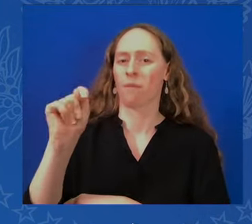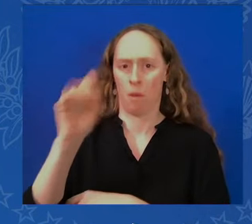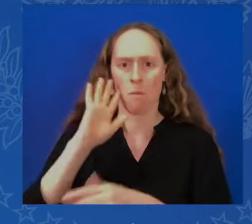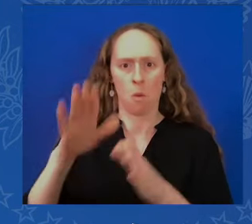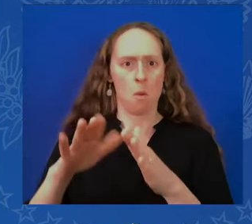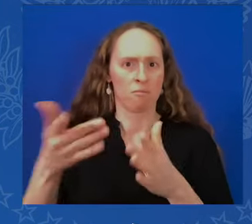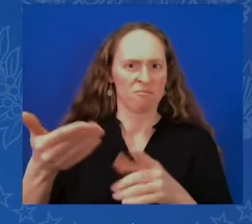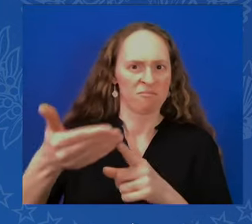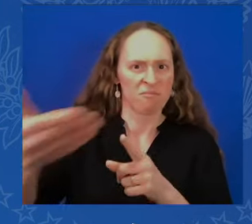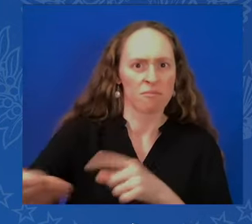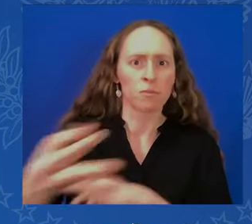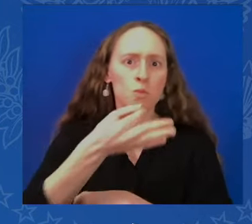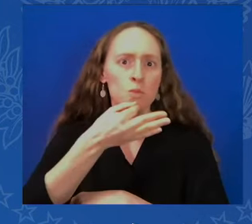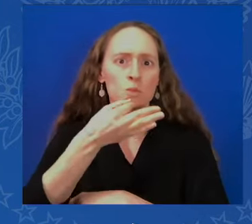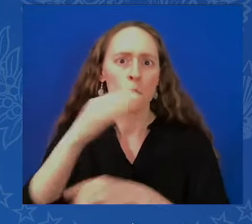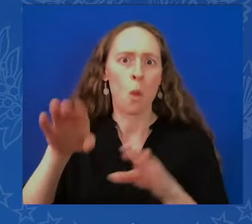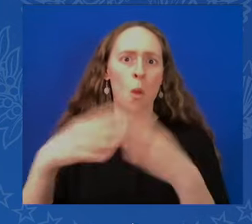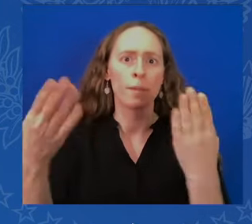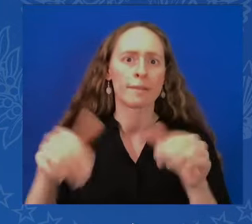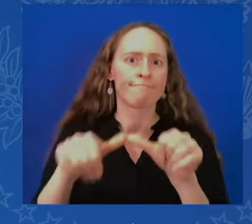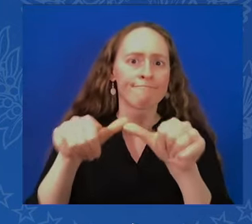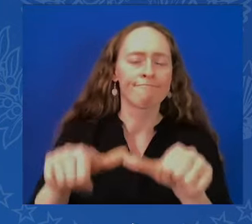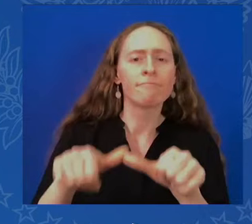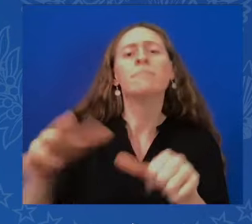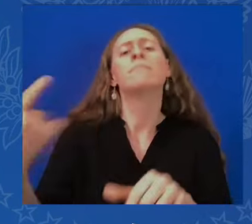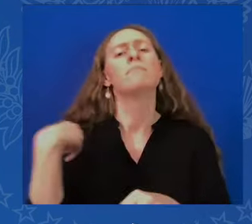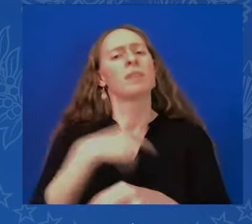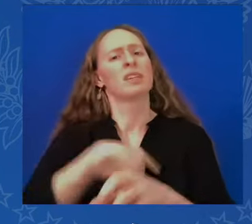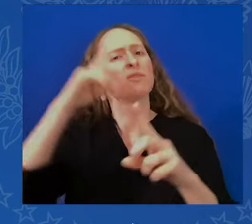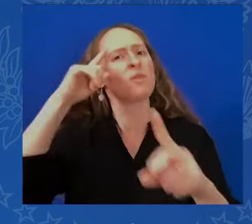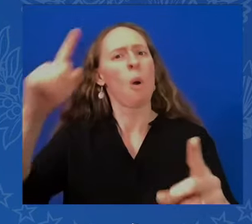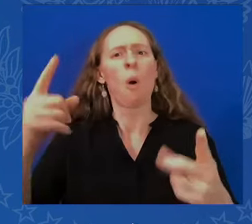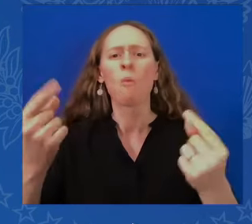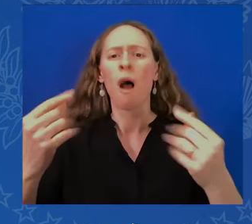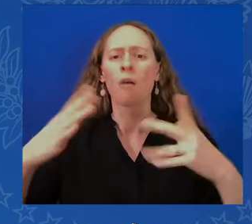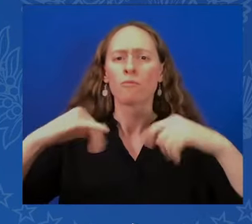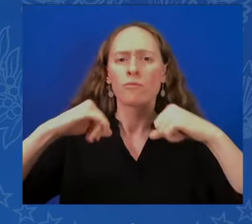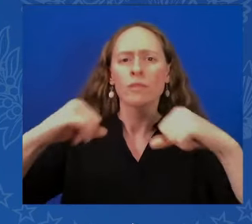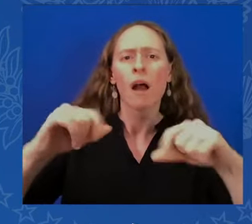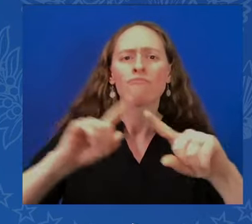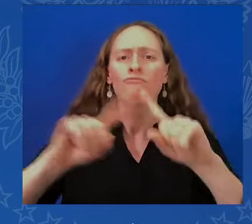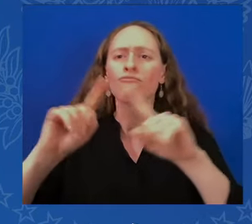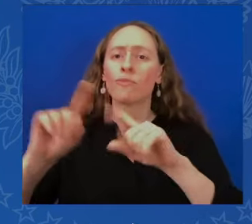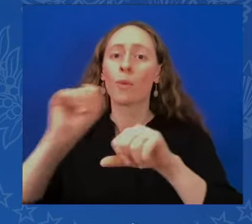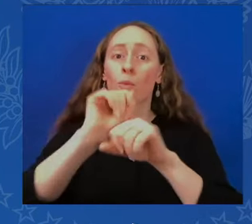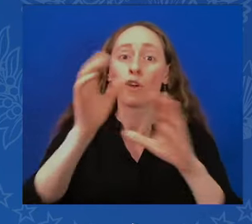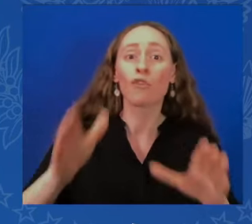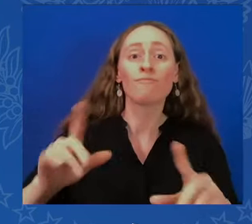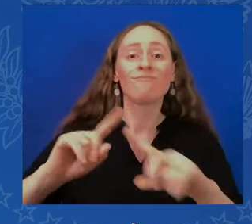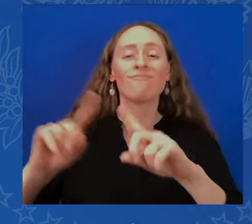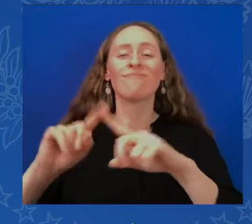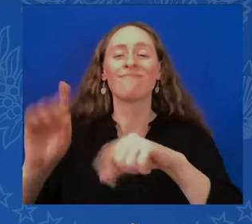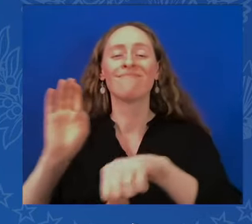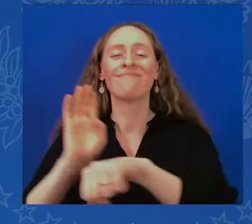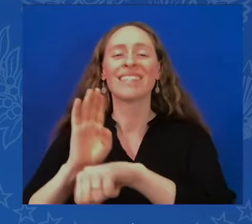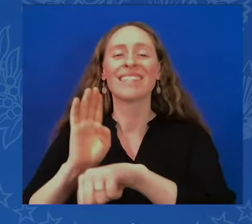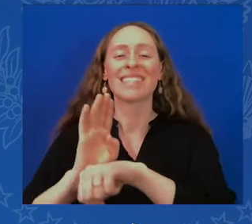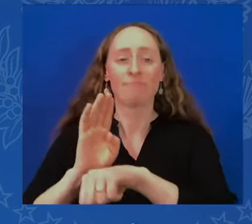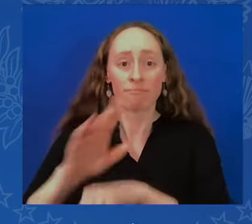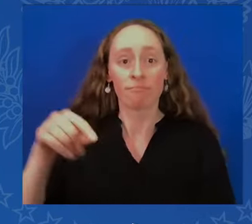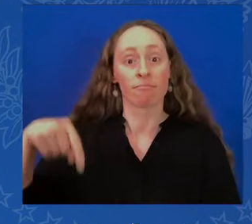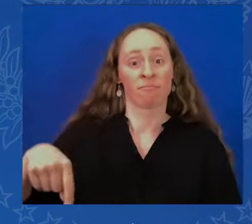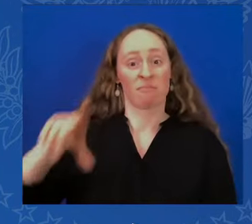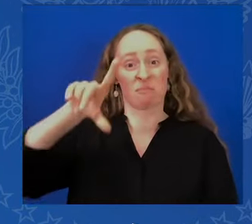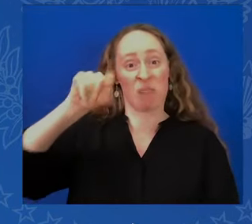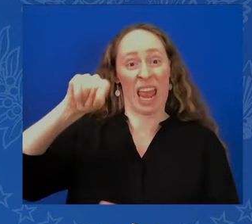and businesses. Folks, 20,000 jobs depend on this port. 20,000 families depend on